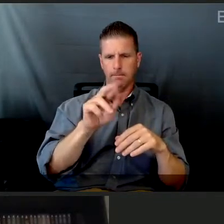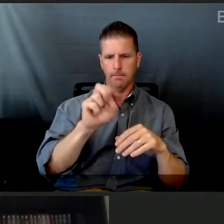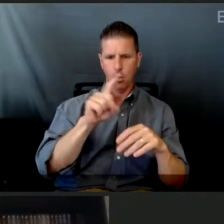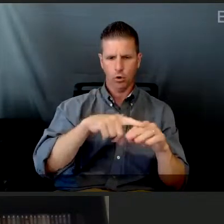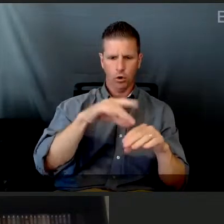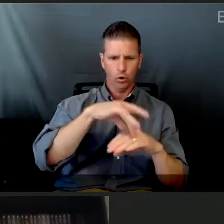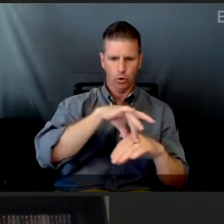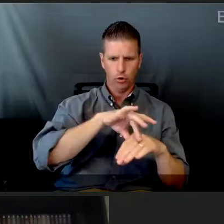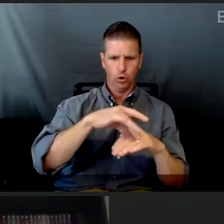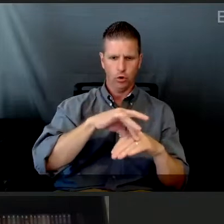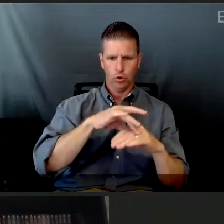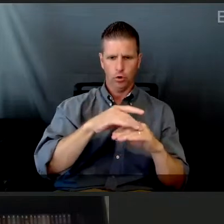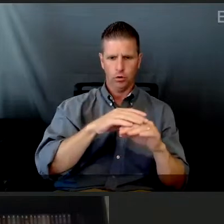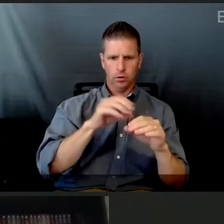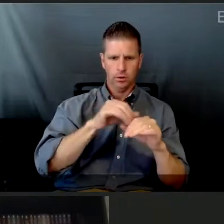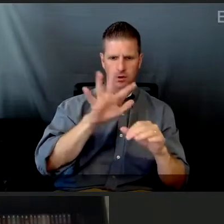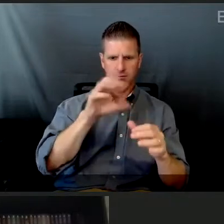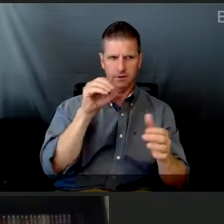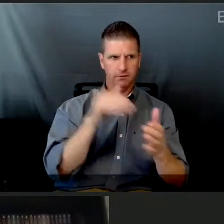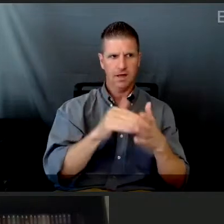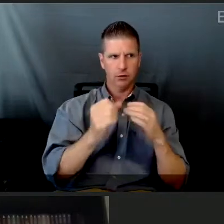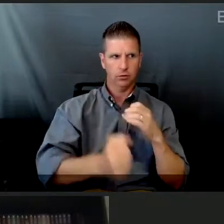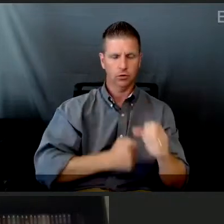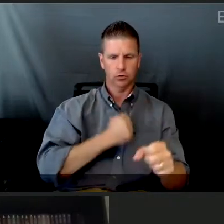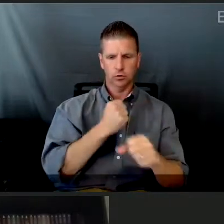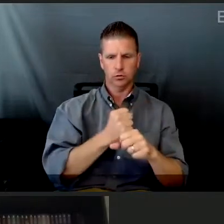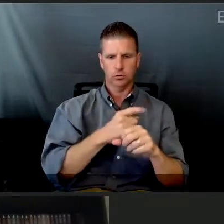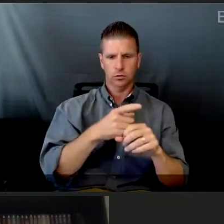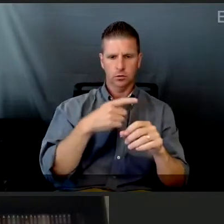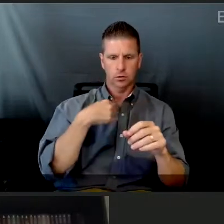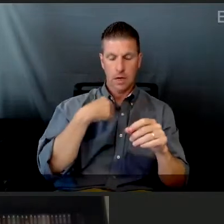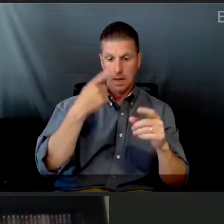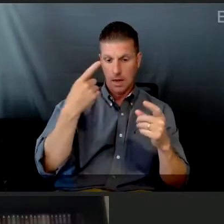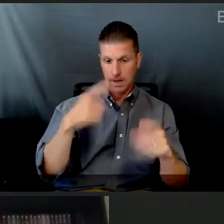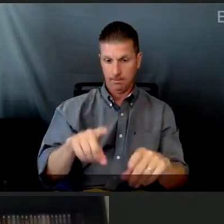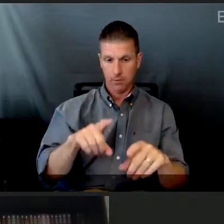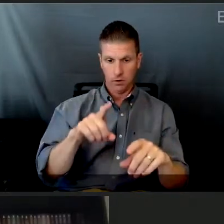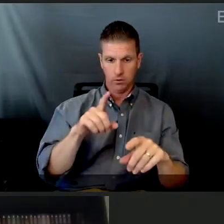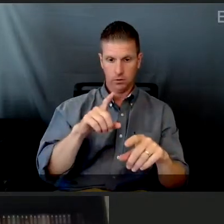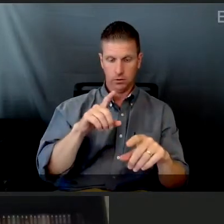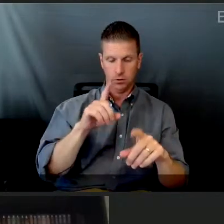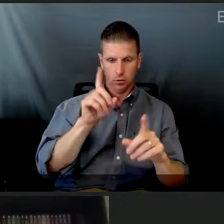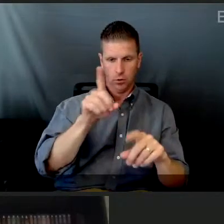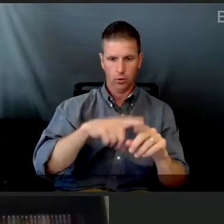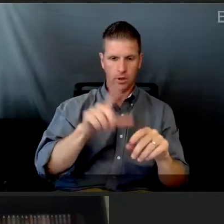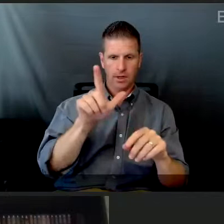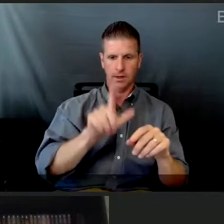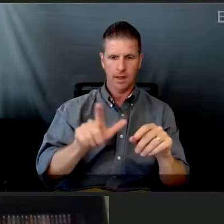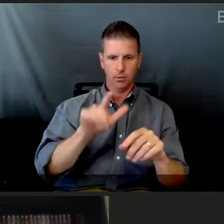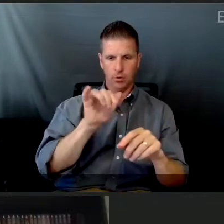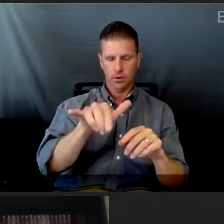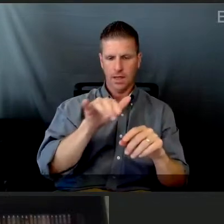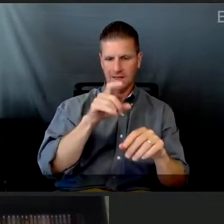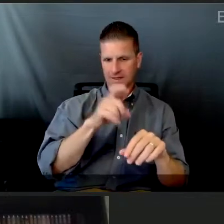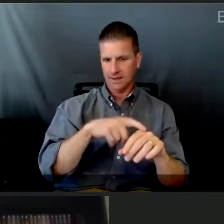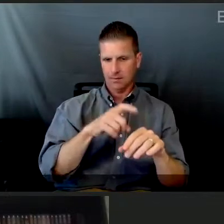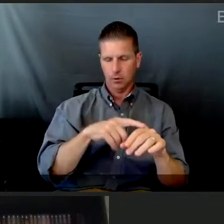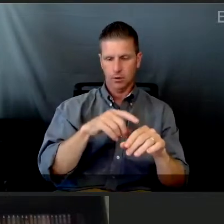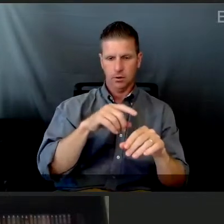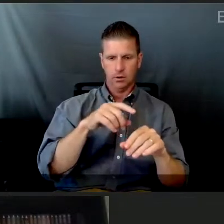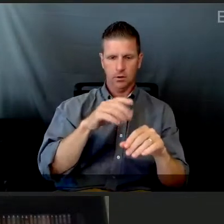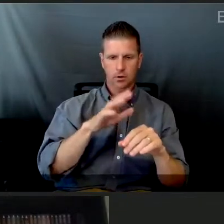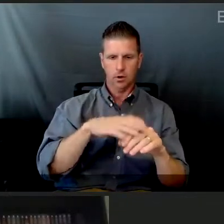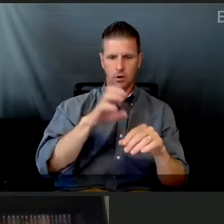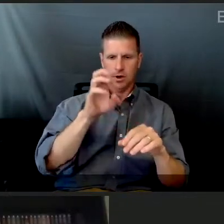closest approaches in 50,000 years. I happened to be going to the library at that time, and on the end cap